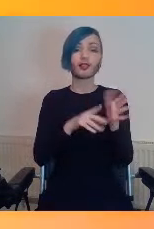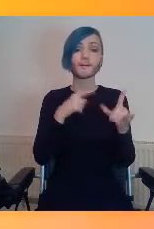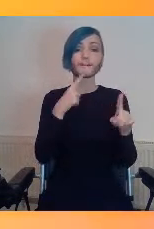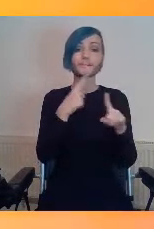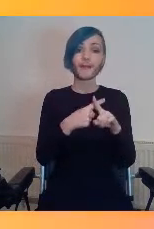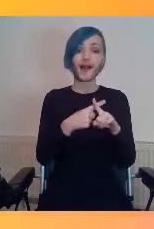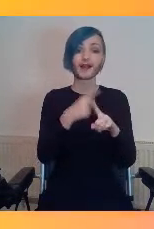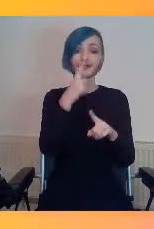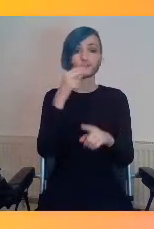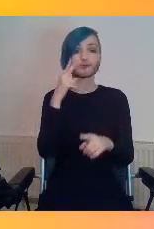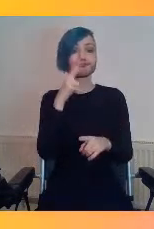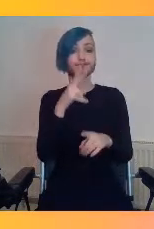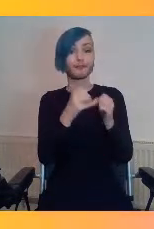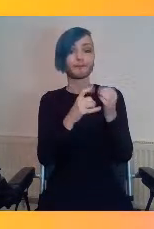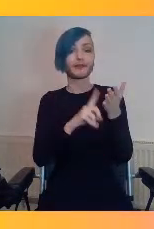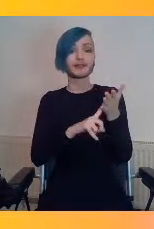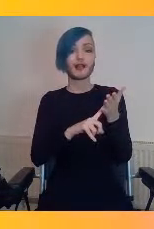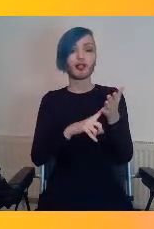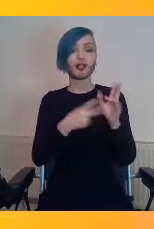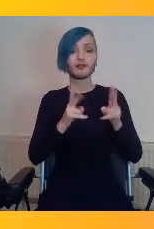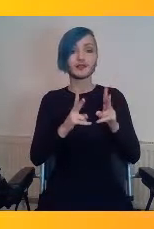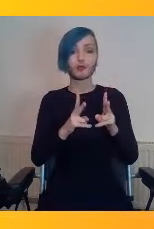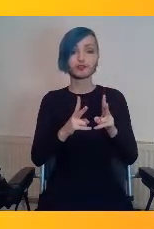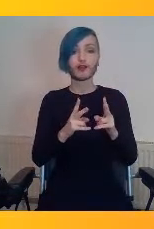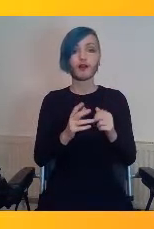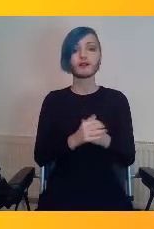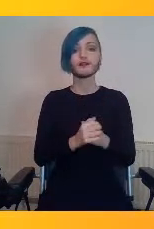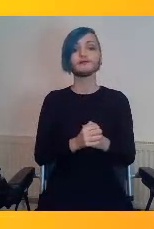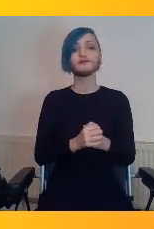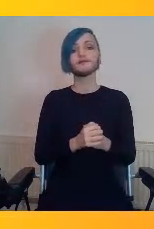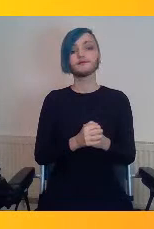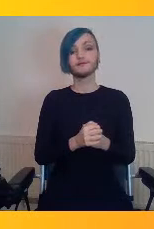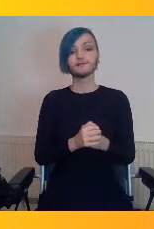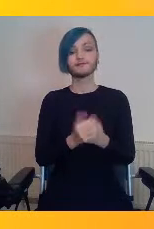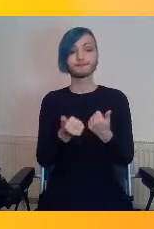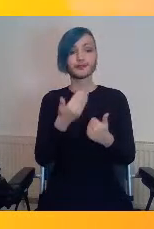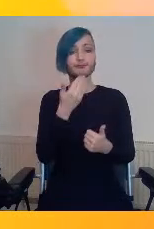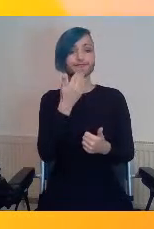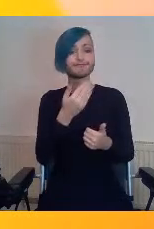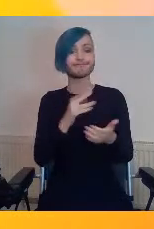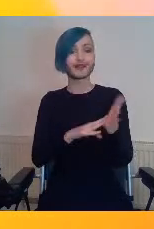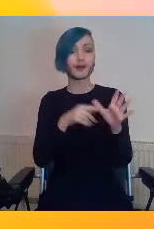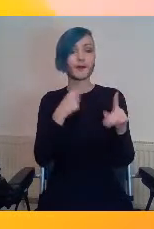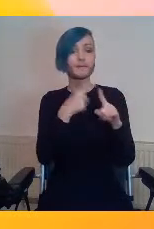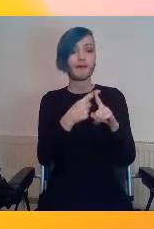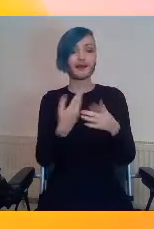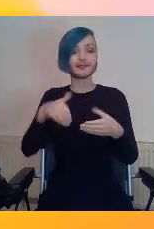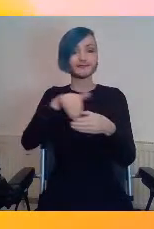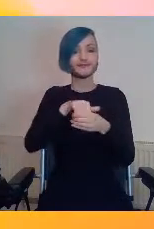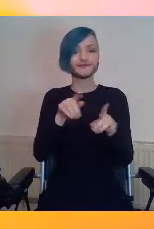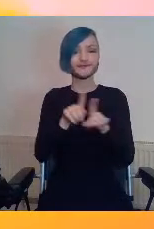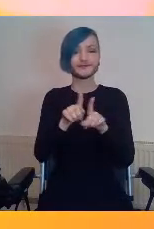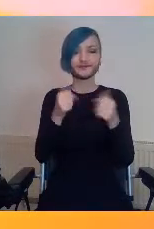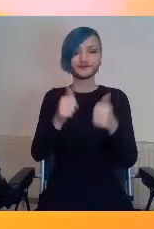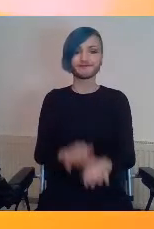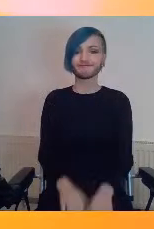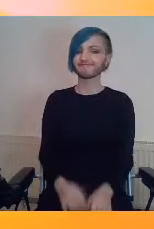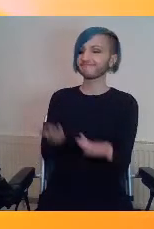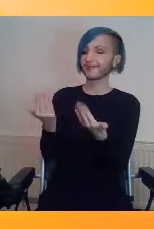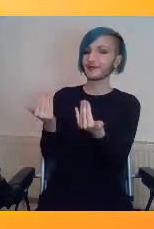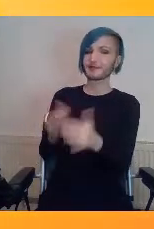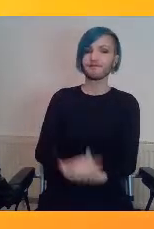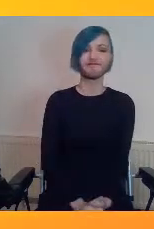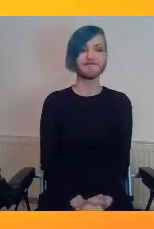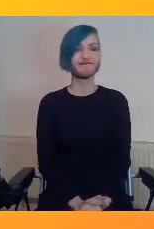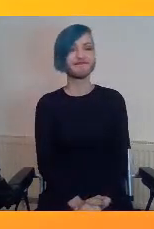our BSL interpreter. Thank you very much, Max, for being with us as well. So I guess